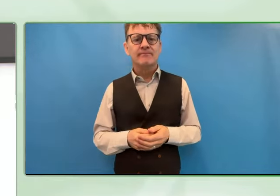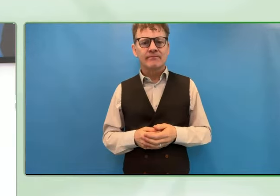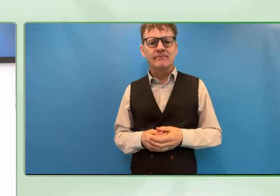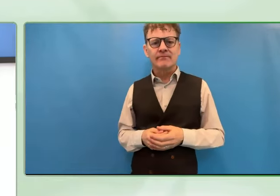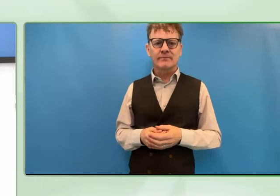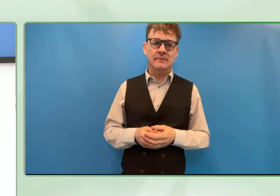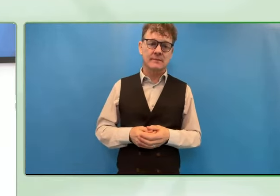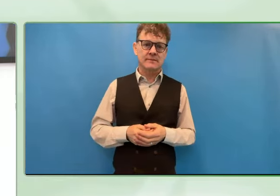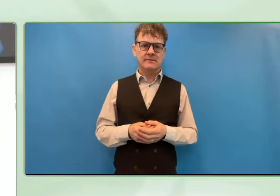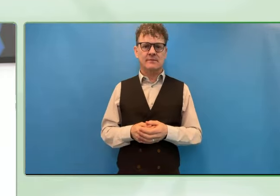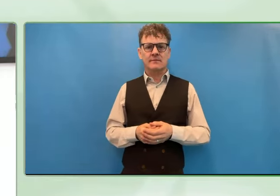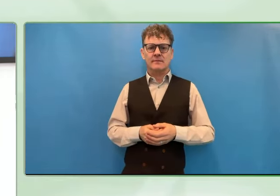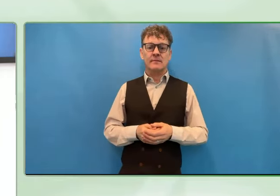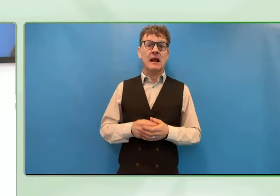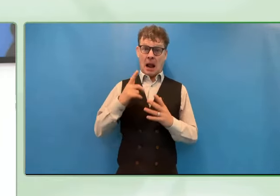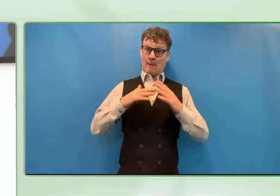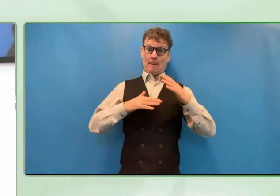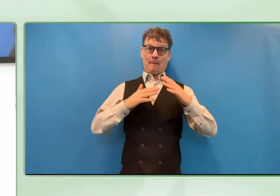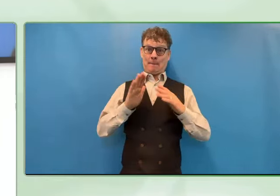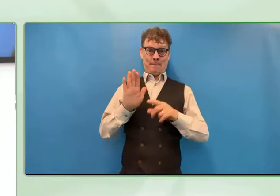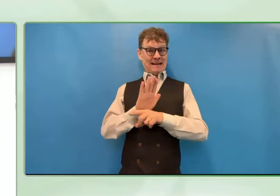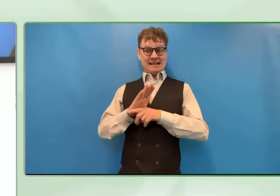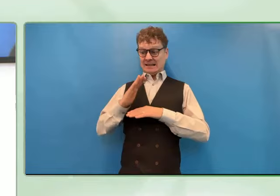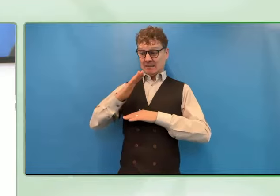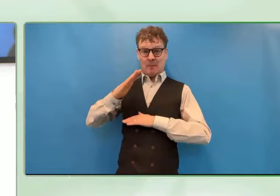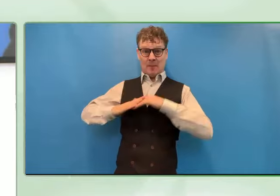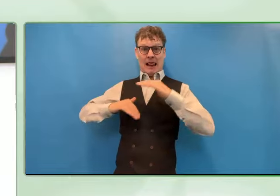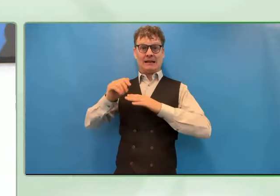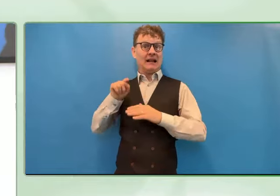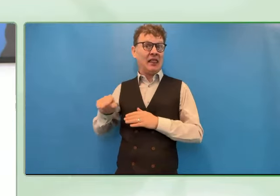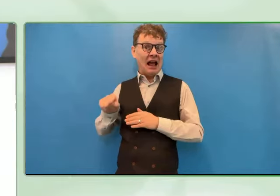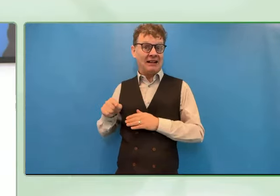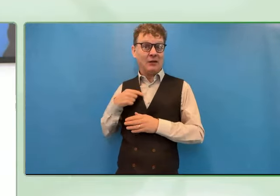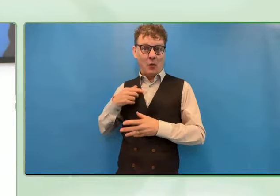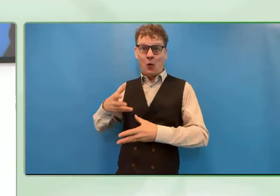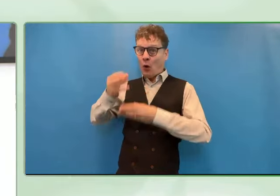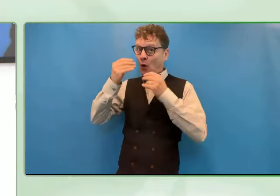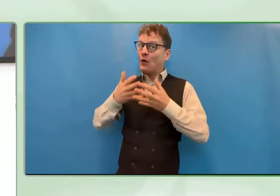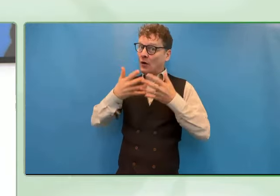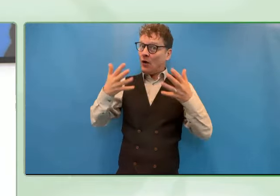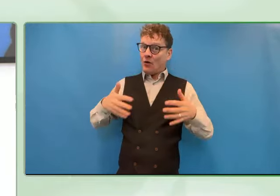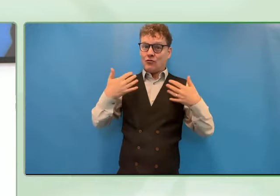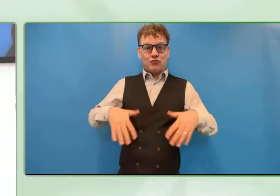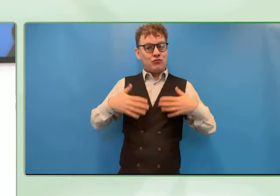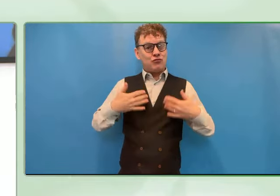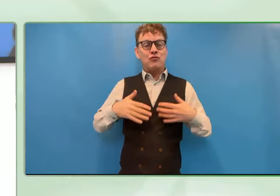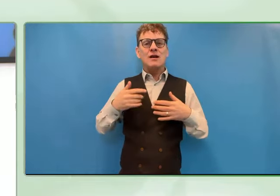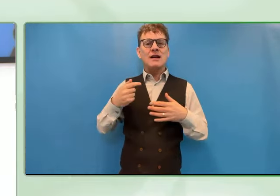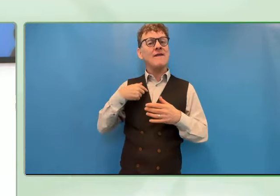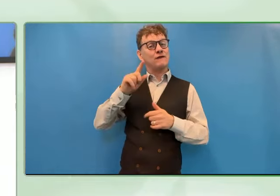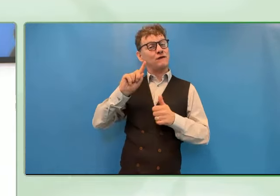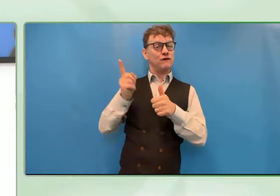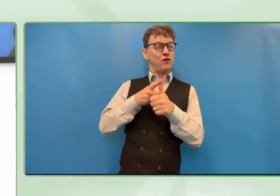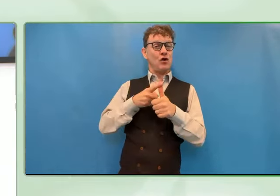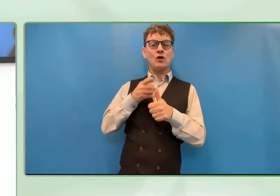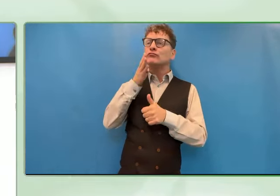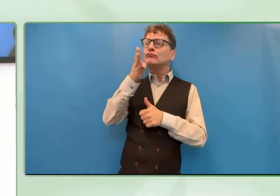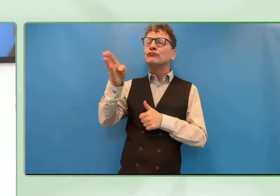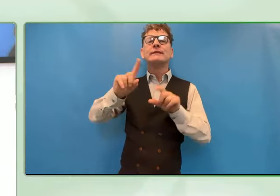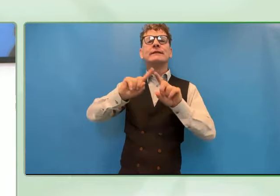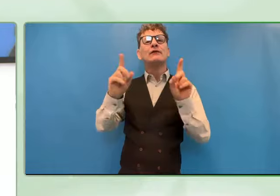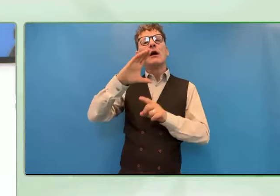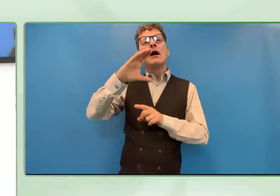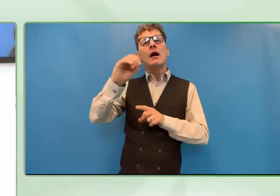learning for us. First, as a first approach, we started approaching different companies to be more